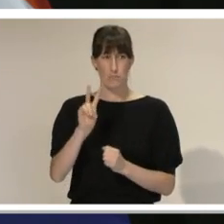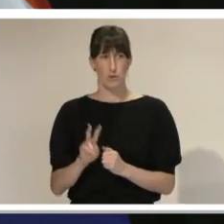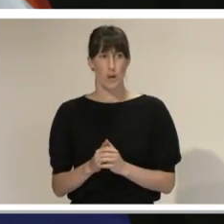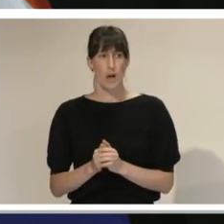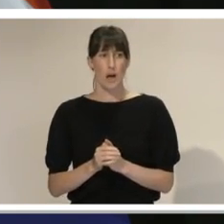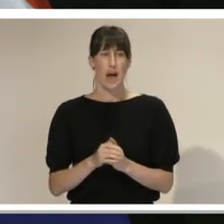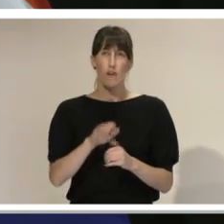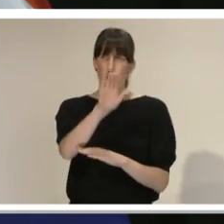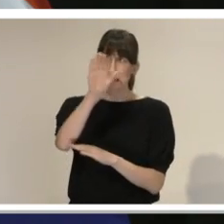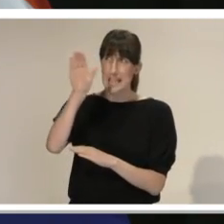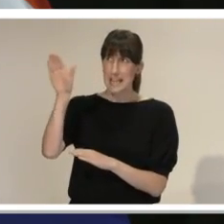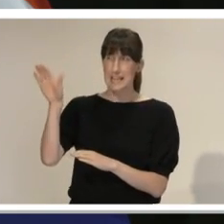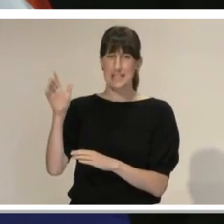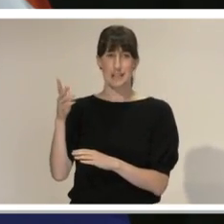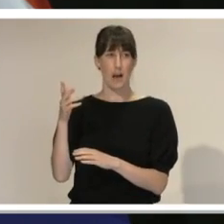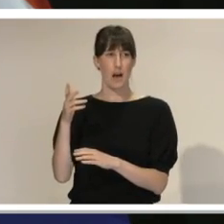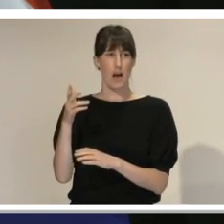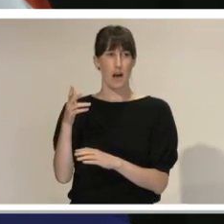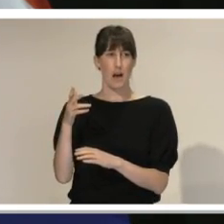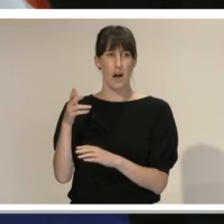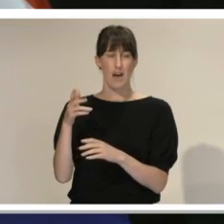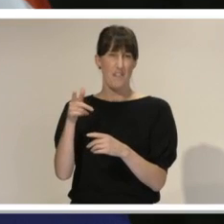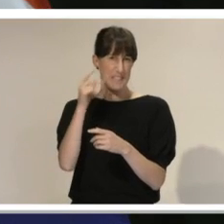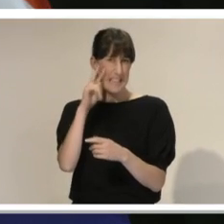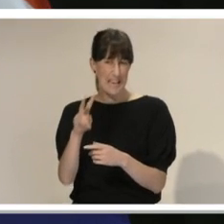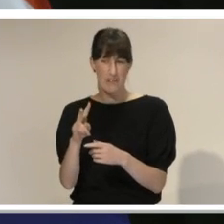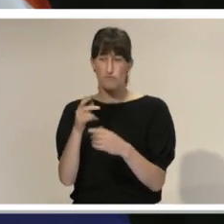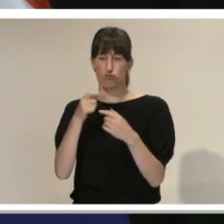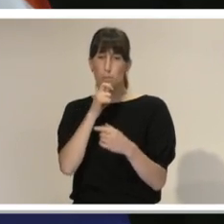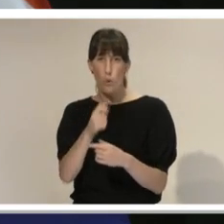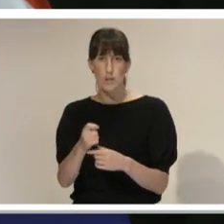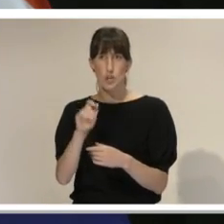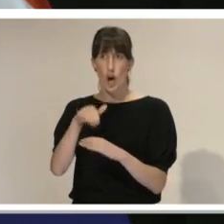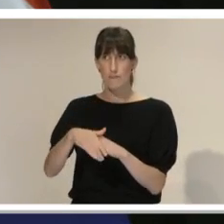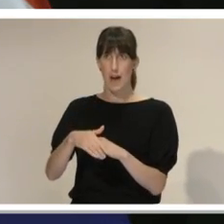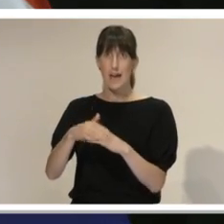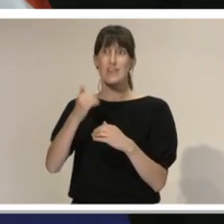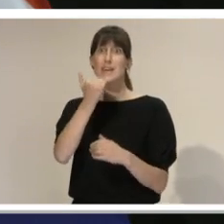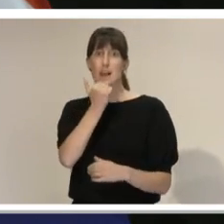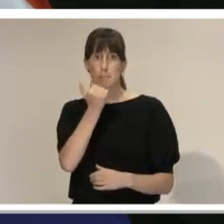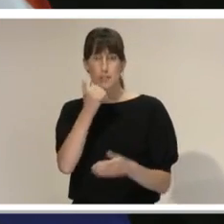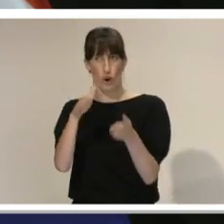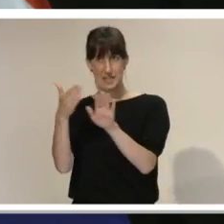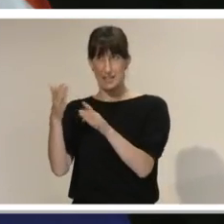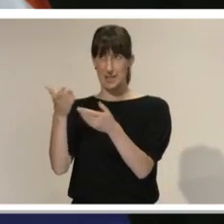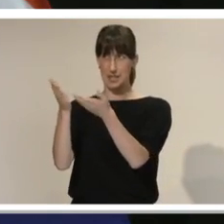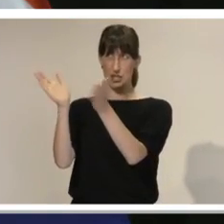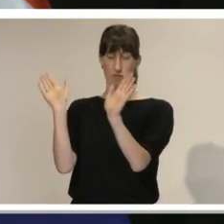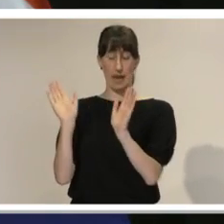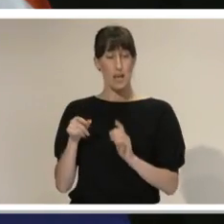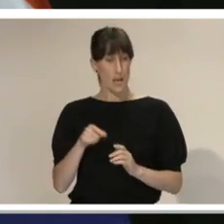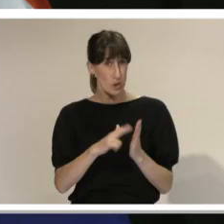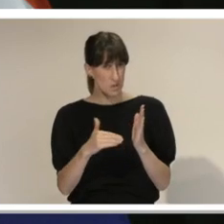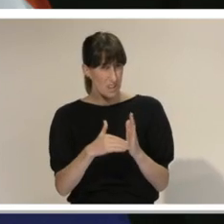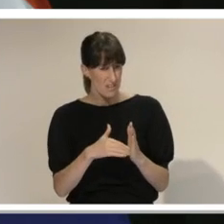New Zealand, but have you looked into whether overall mortality is any higher in March and April than it was, say, last year? We haven't looked yet, but that's something we will